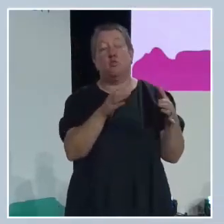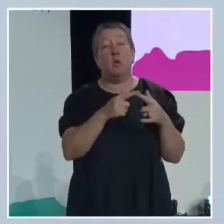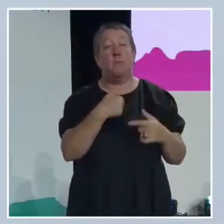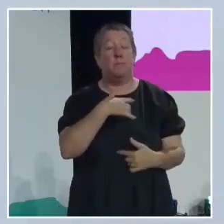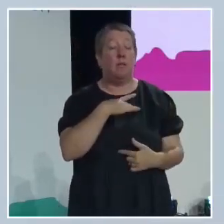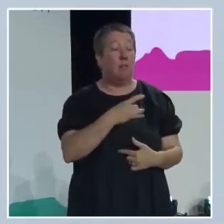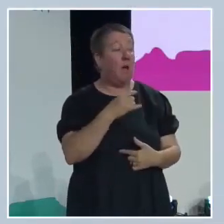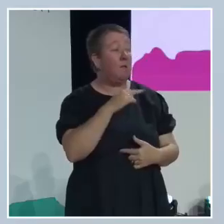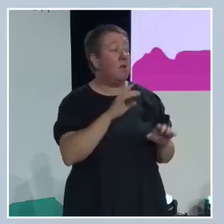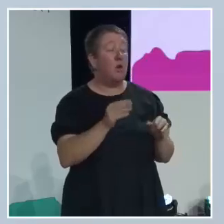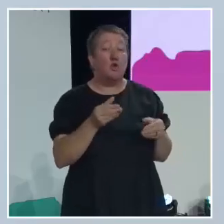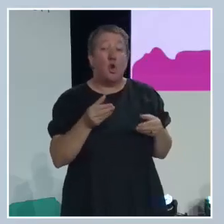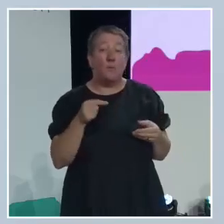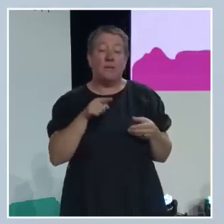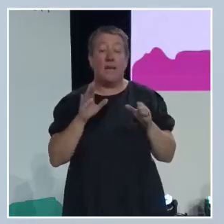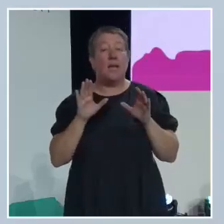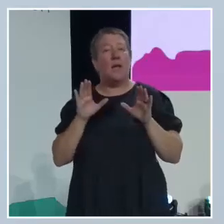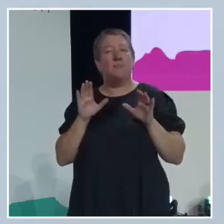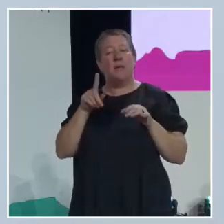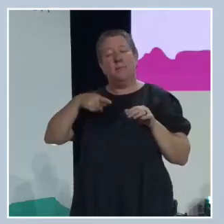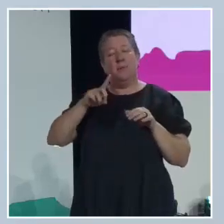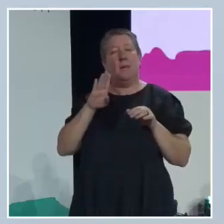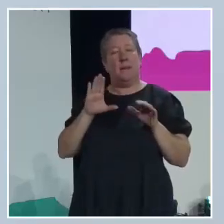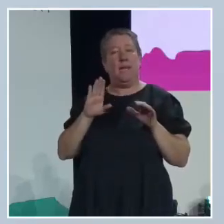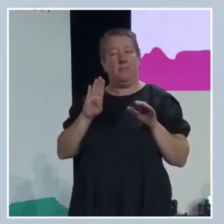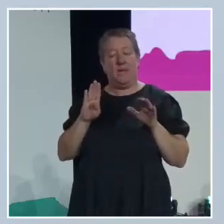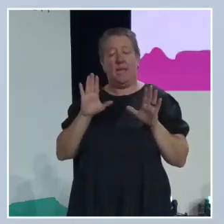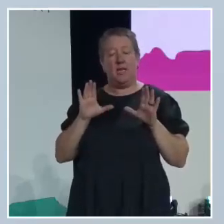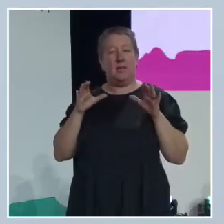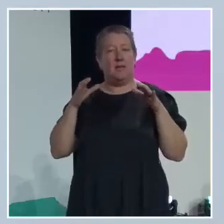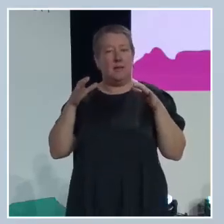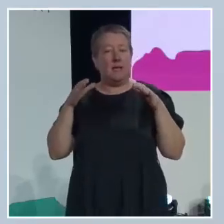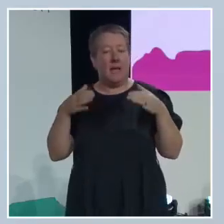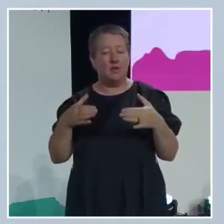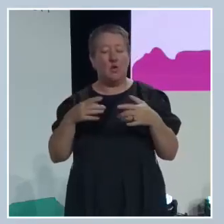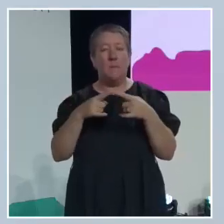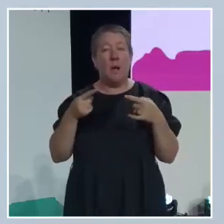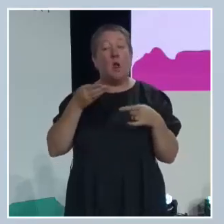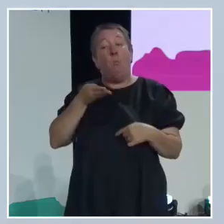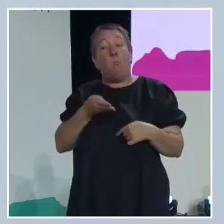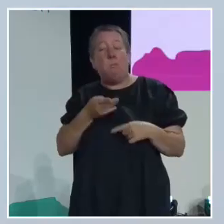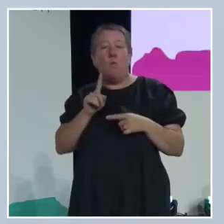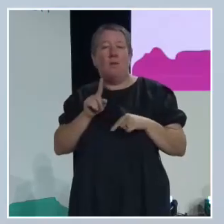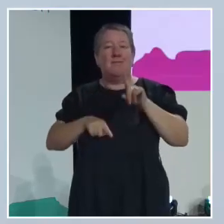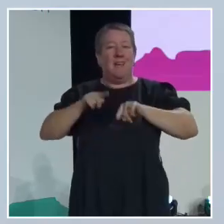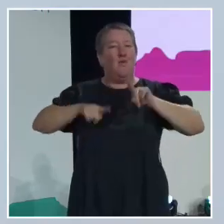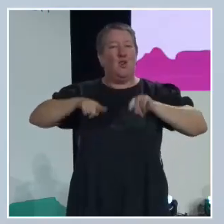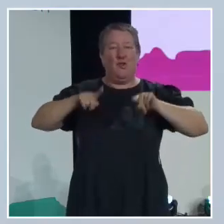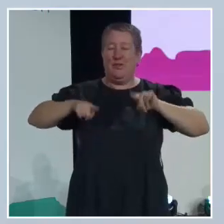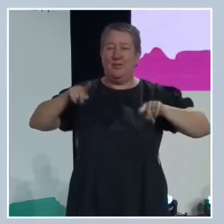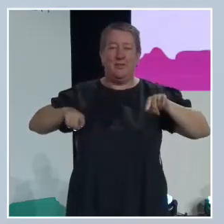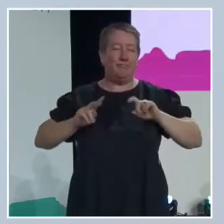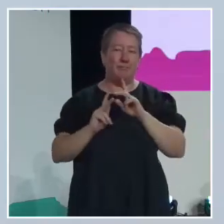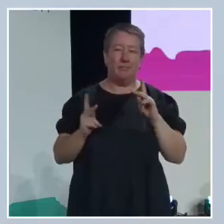the document is that it's a category, but out of an incredible diversity, which is I think really